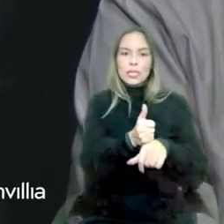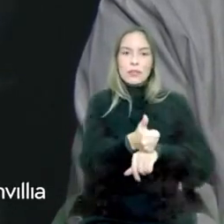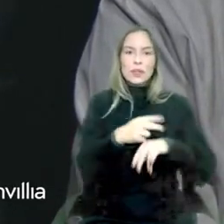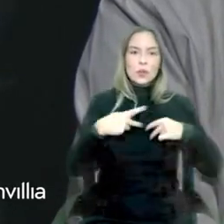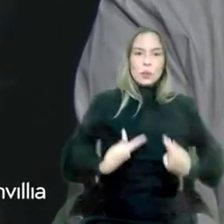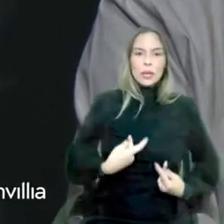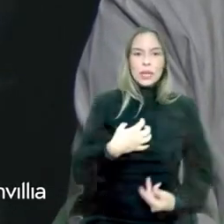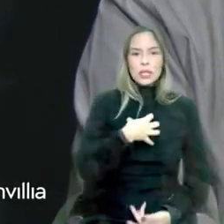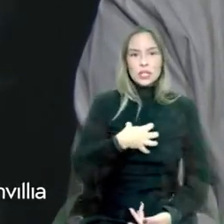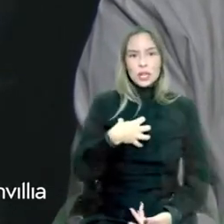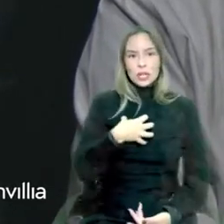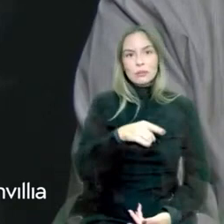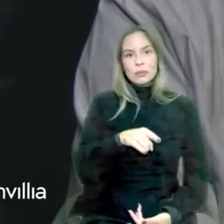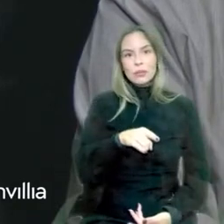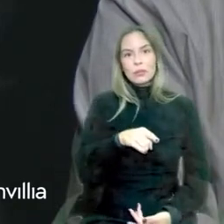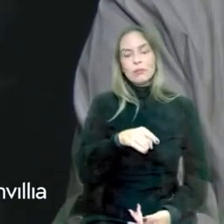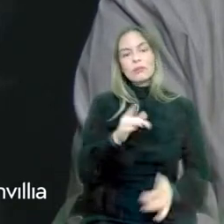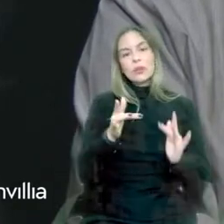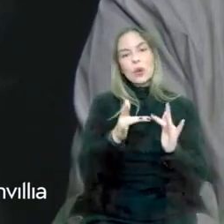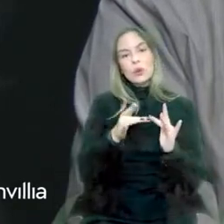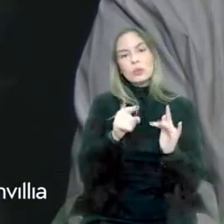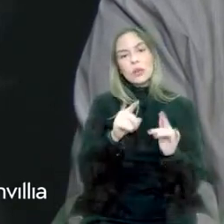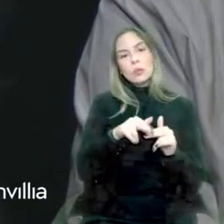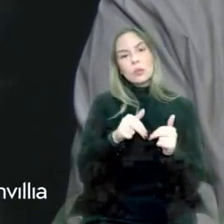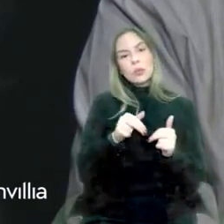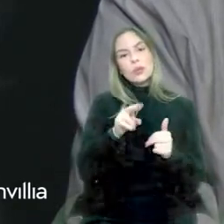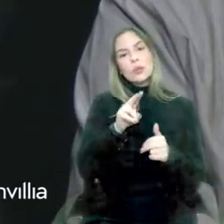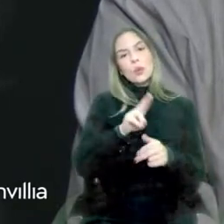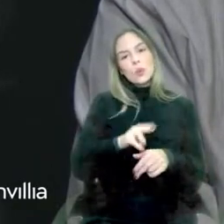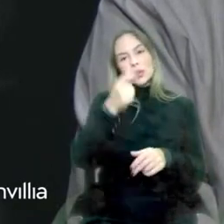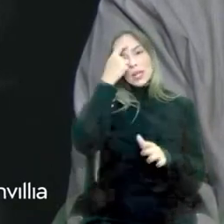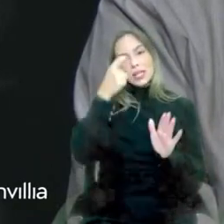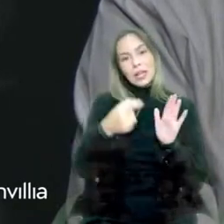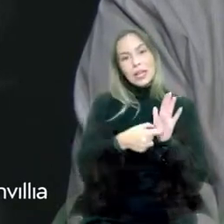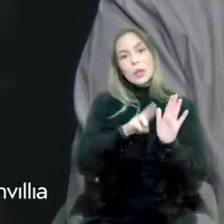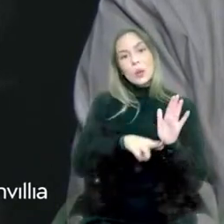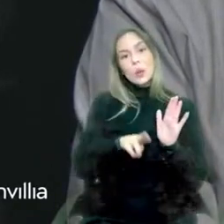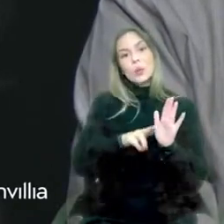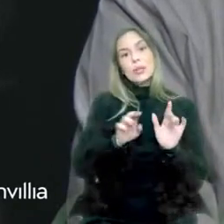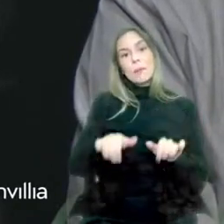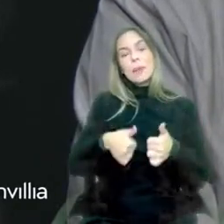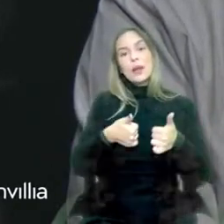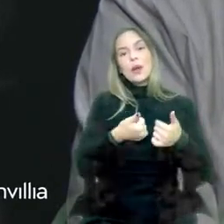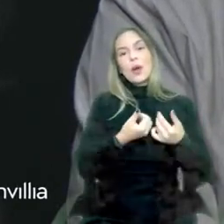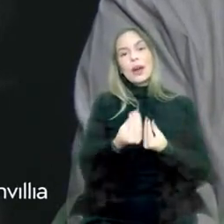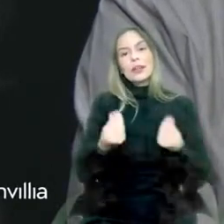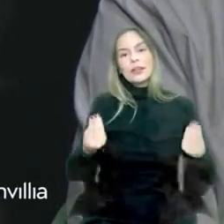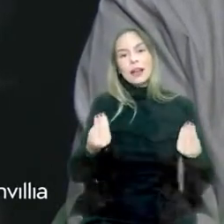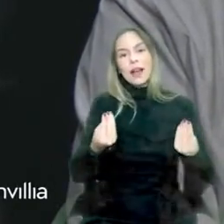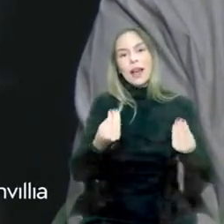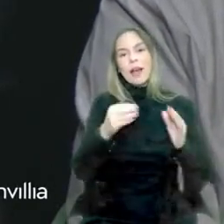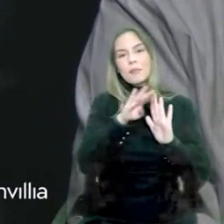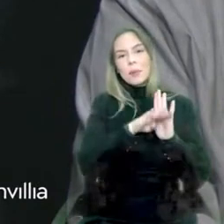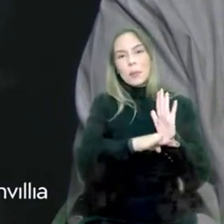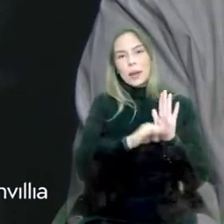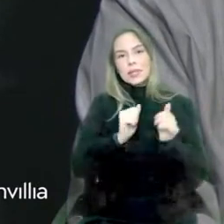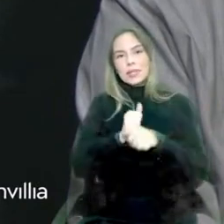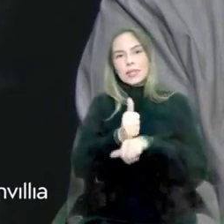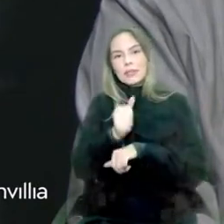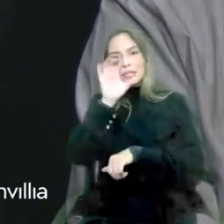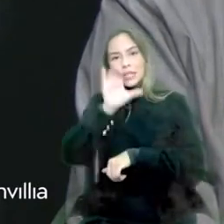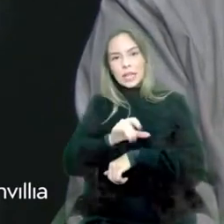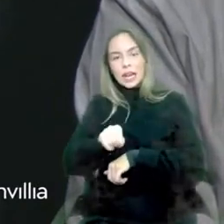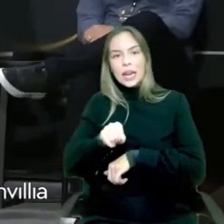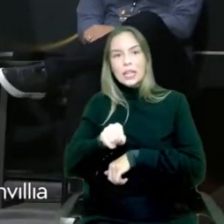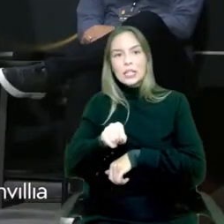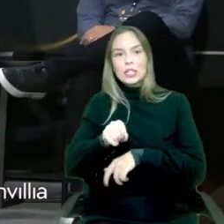people. So they're using artificial intelligence now to deliver better scripts so that their customer representatives can help better their customers.